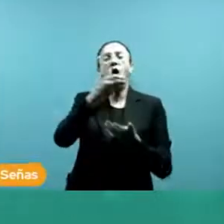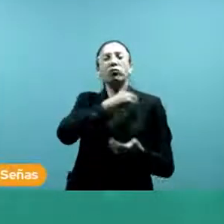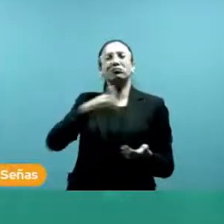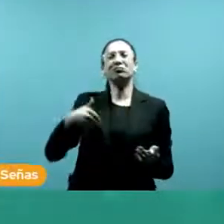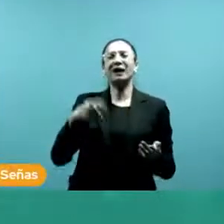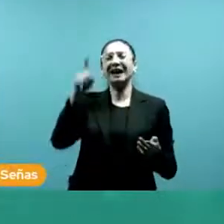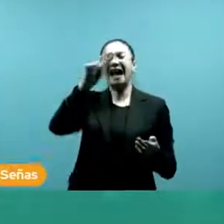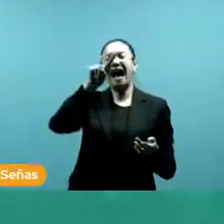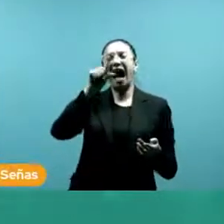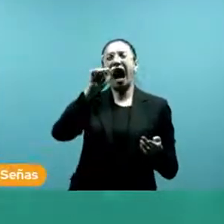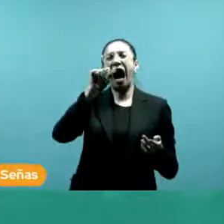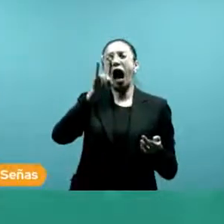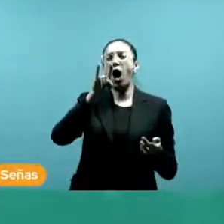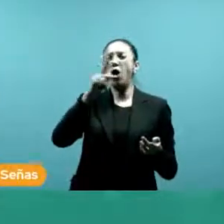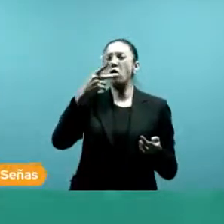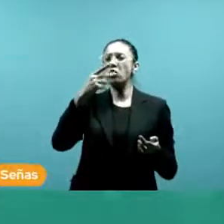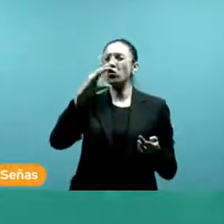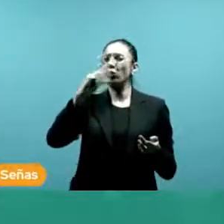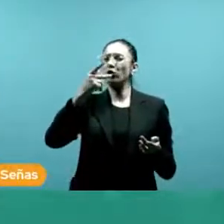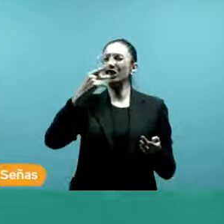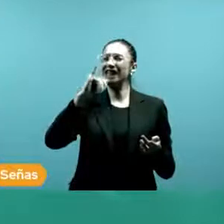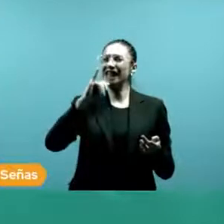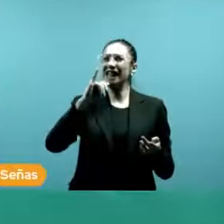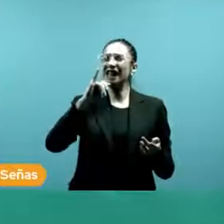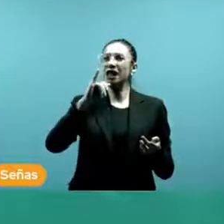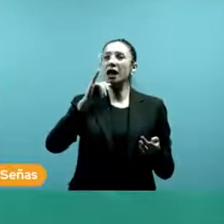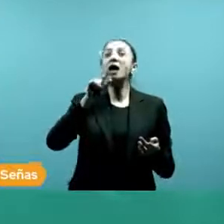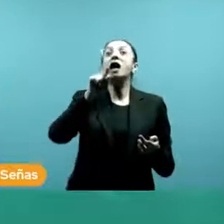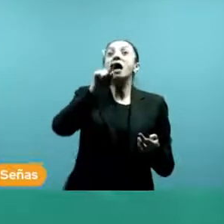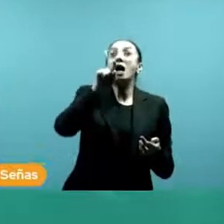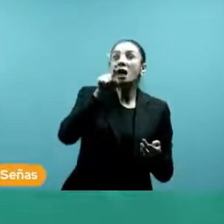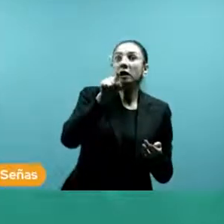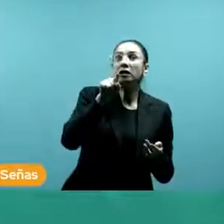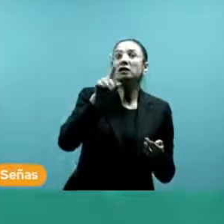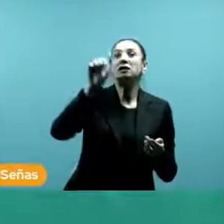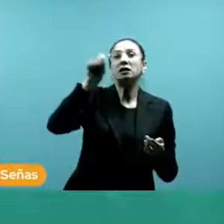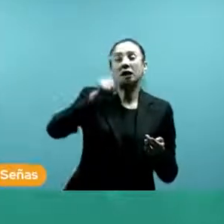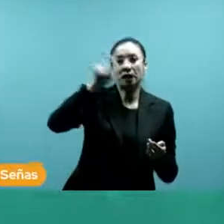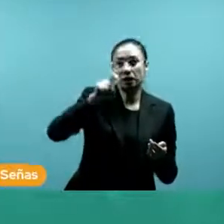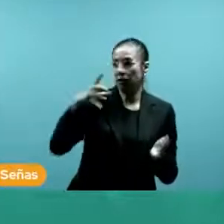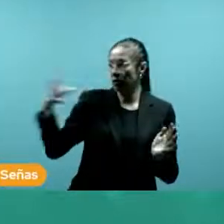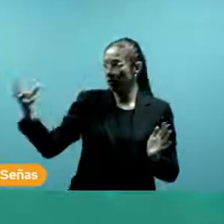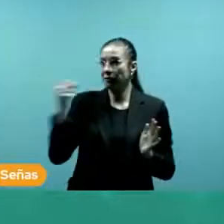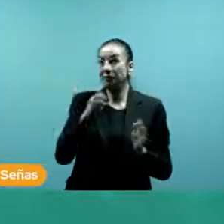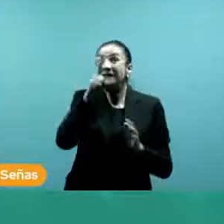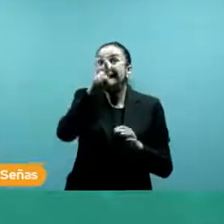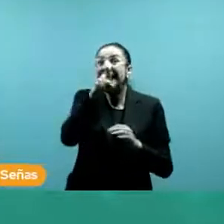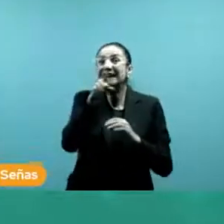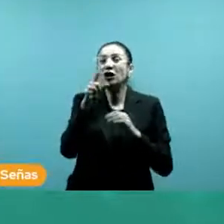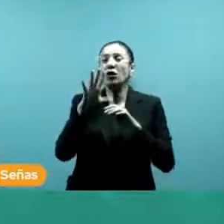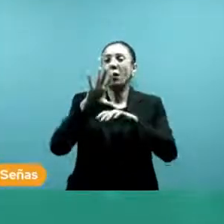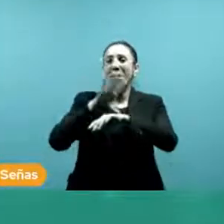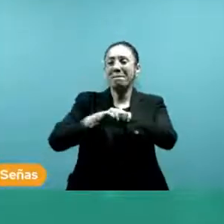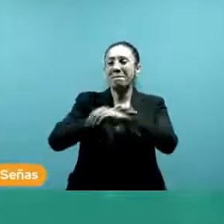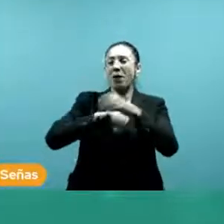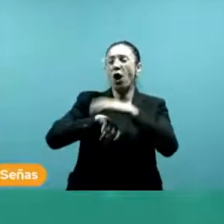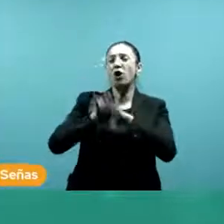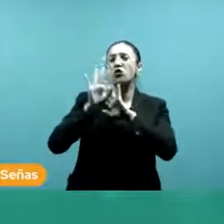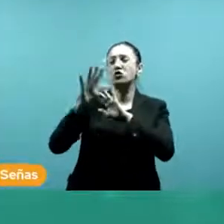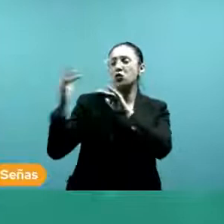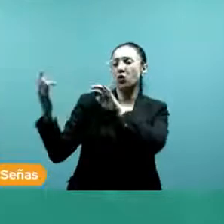this is the moment where Germany attacked the Soviet Union in June of 1941. So a few months later, they planned